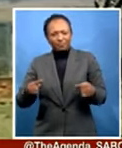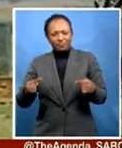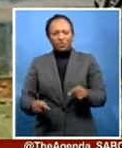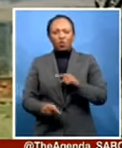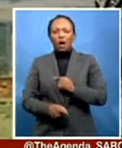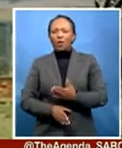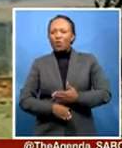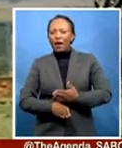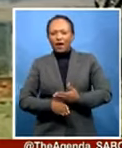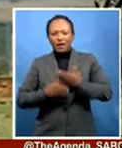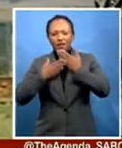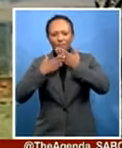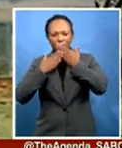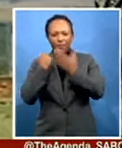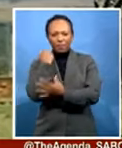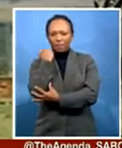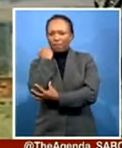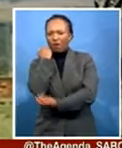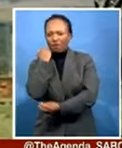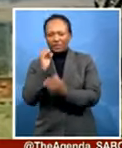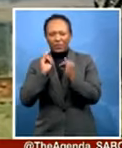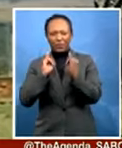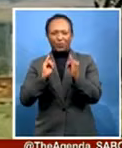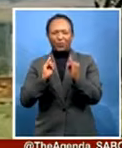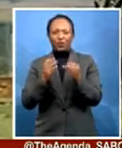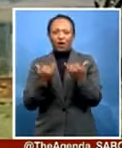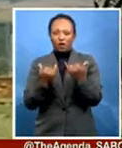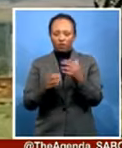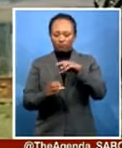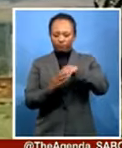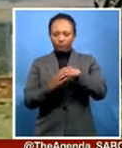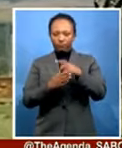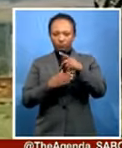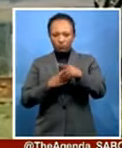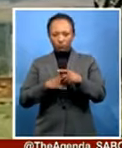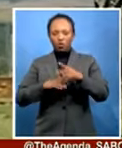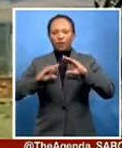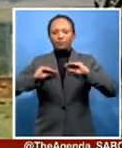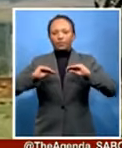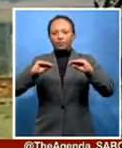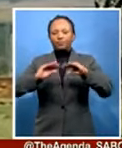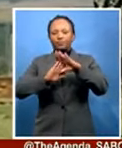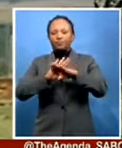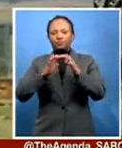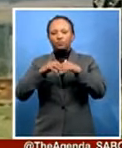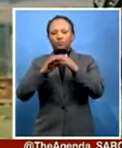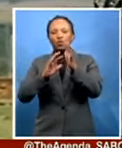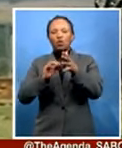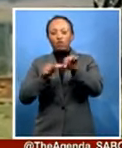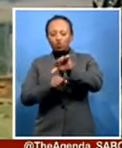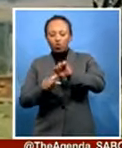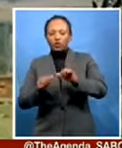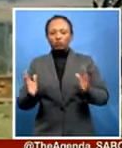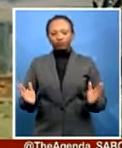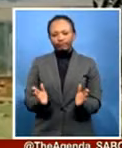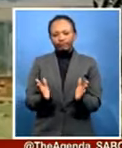going to, as part of this whole project, we've got an education program and a social upliftment program as well running, and we want to